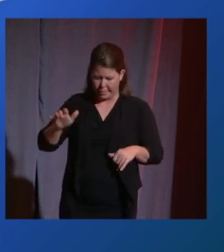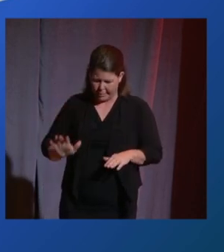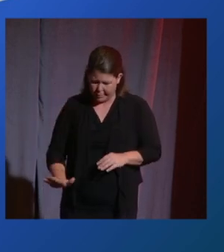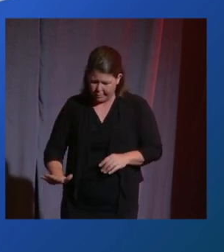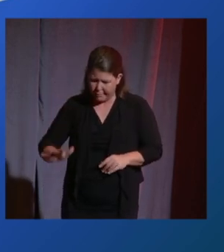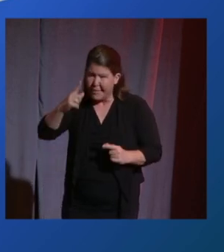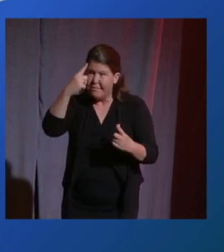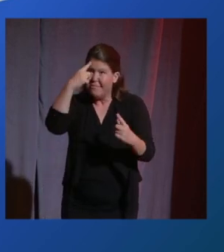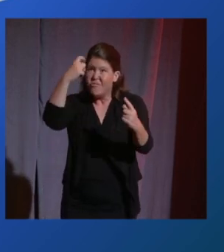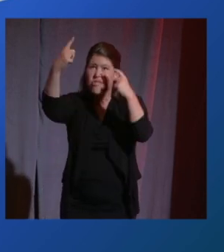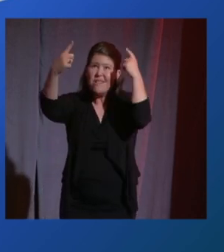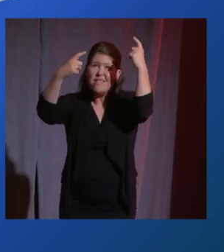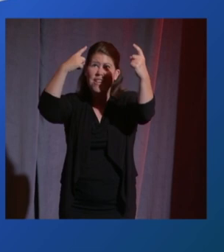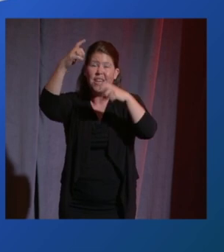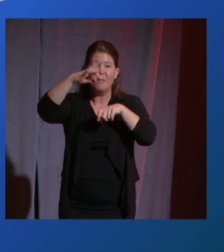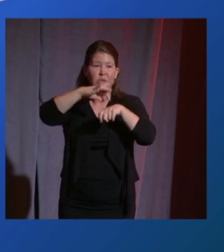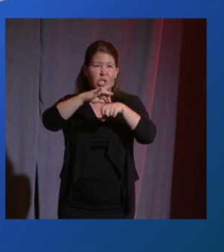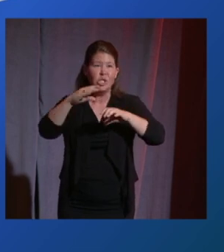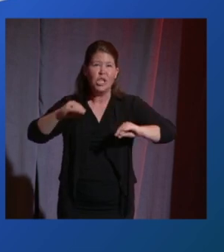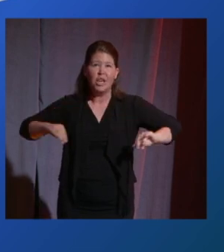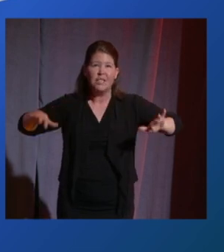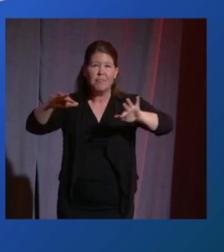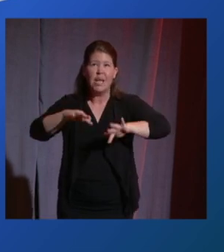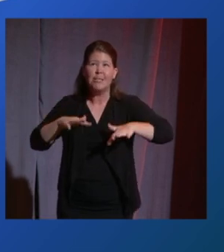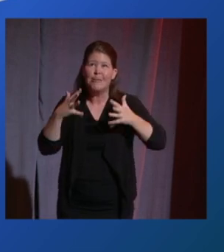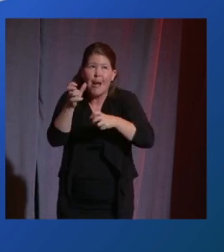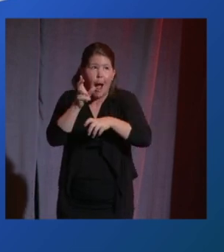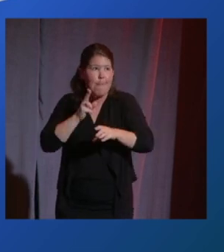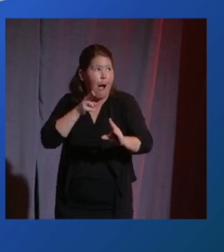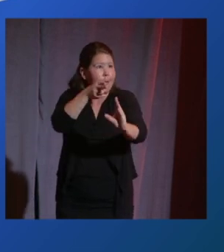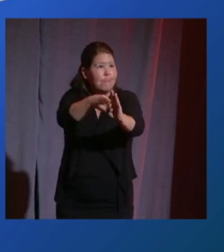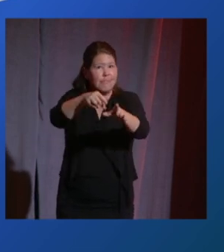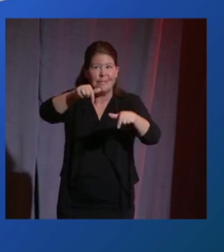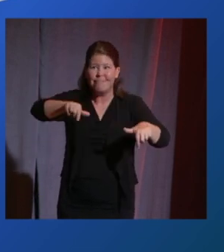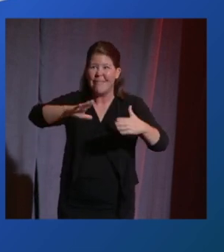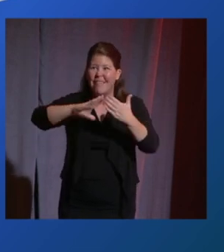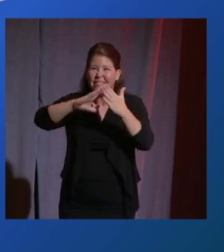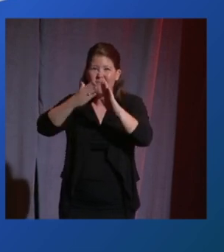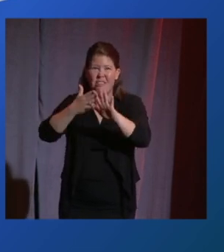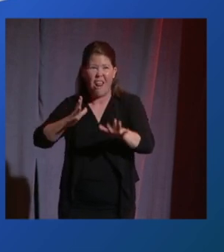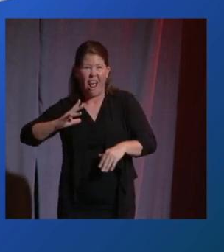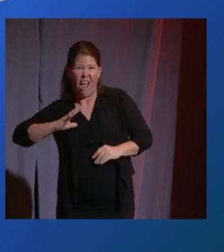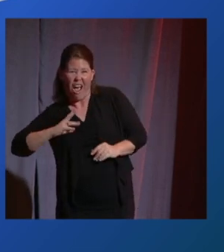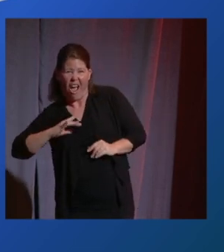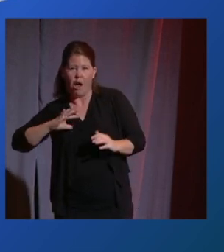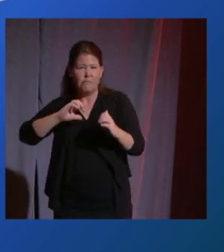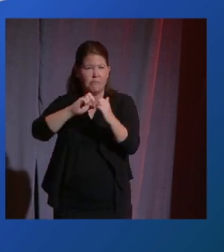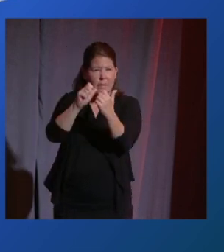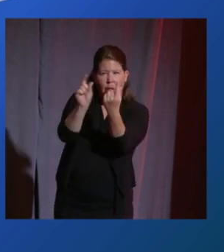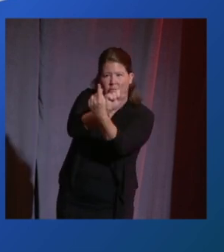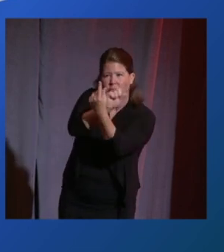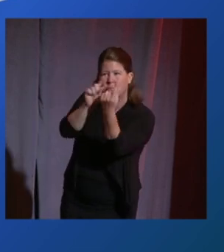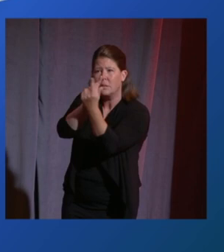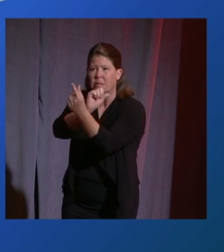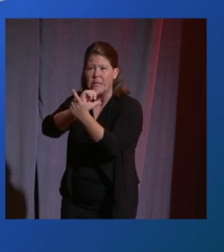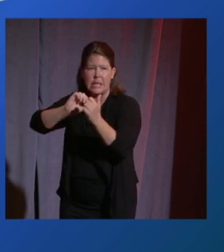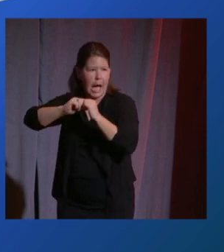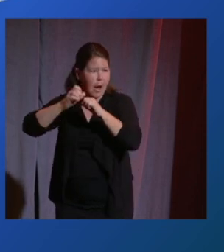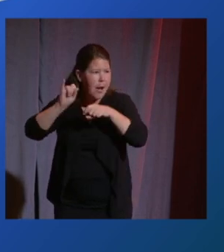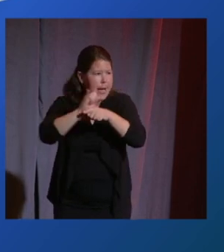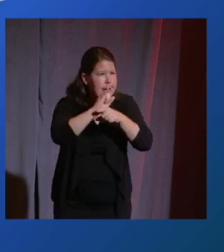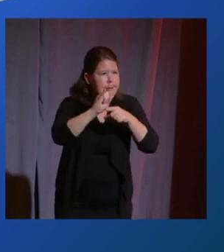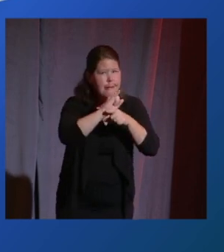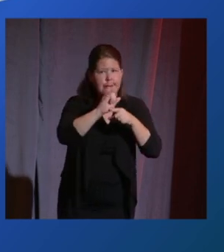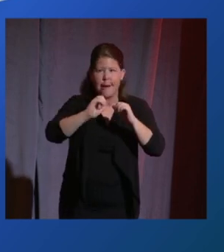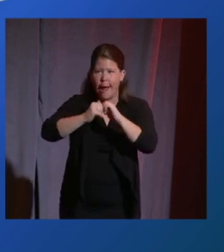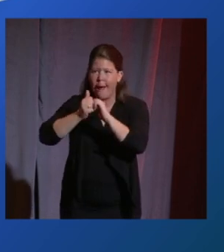thinking about how they want to be a part of this community how they can Network how they can get an internship